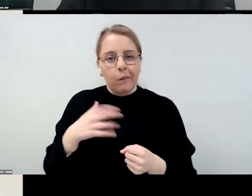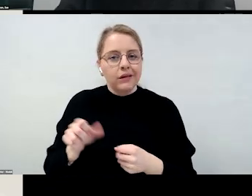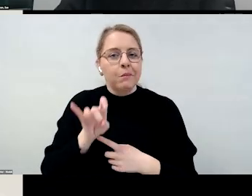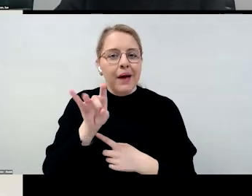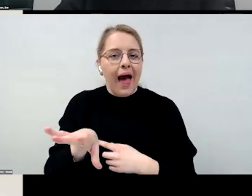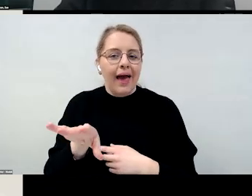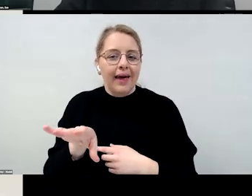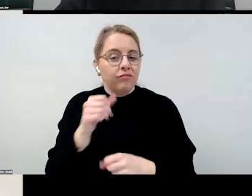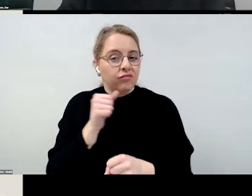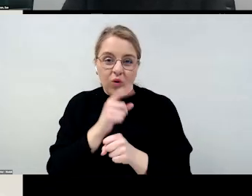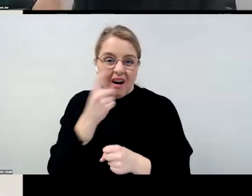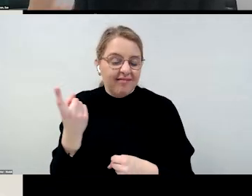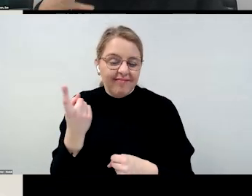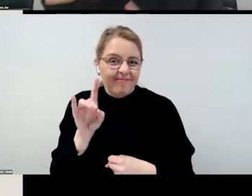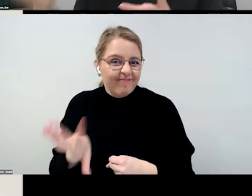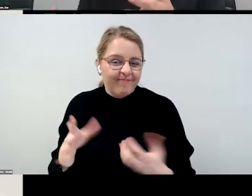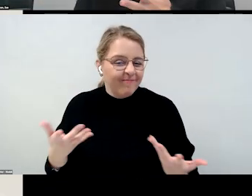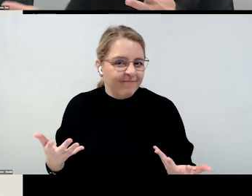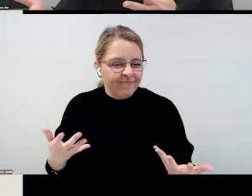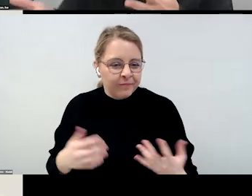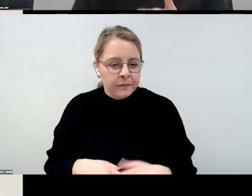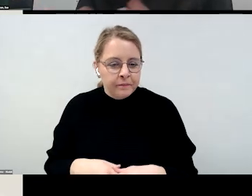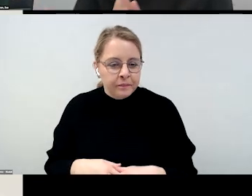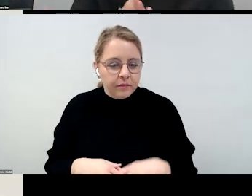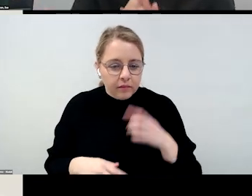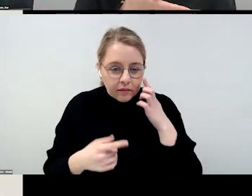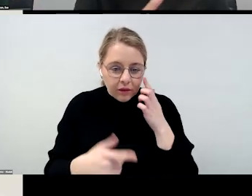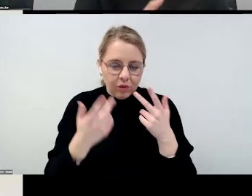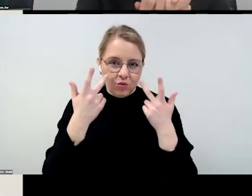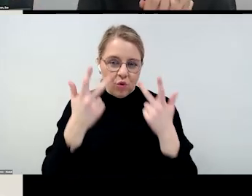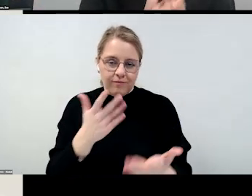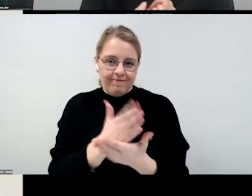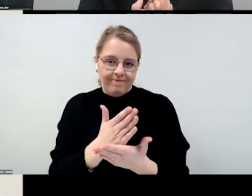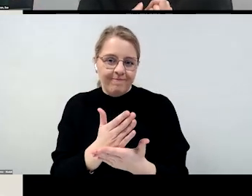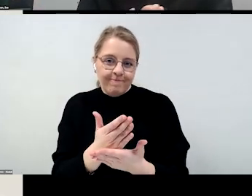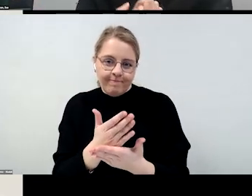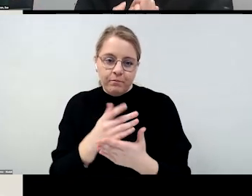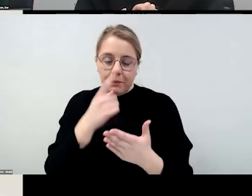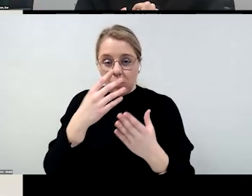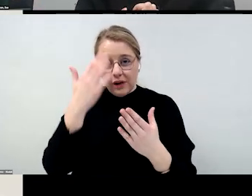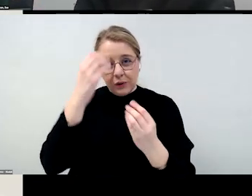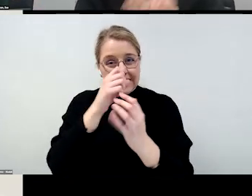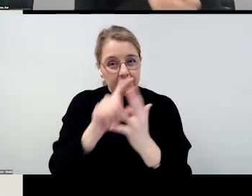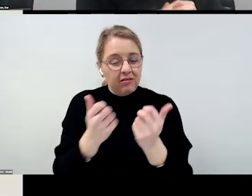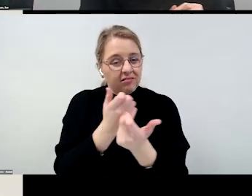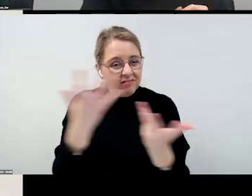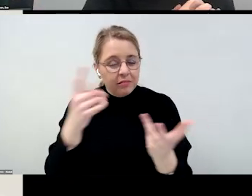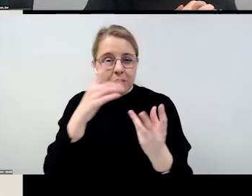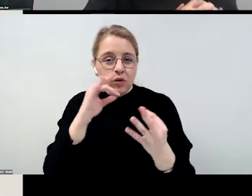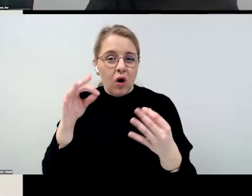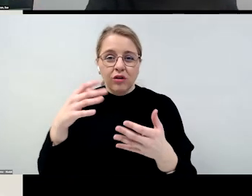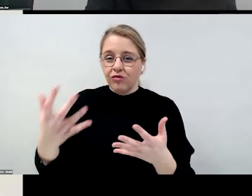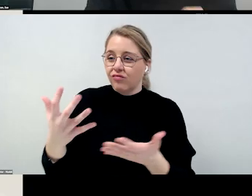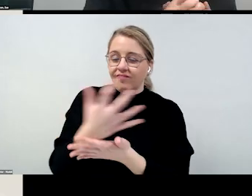which George cannot afford. And this reflects the socioeconomic disadvantage that many people with intellectual disability face,